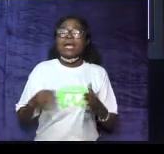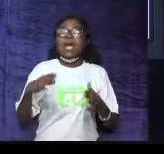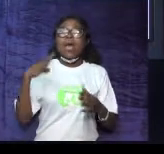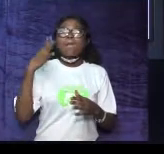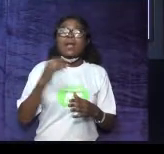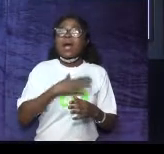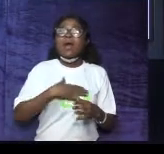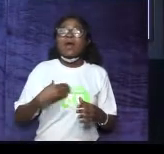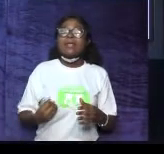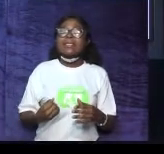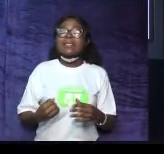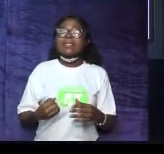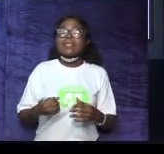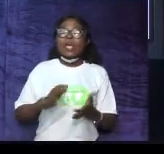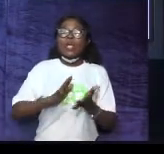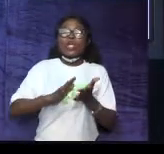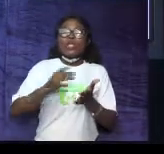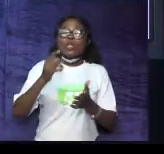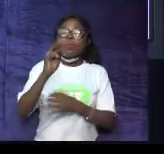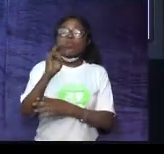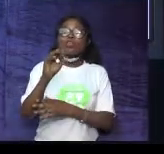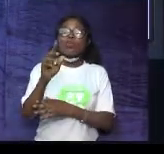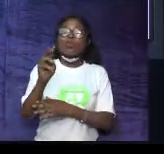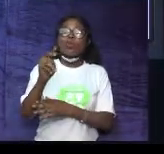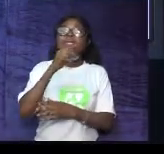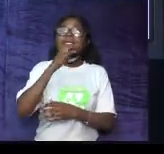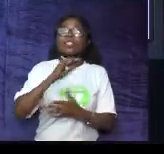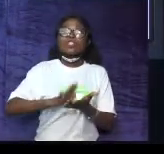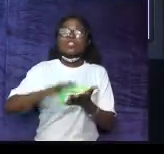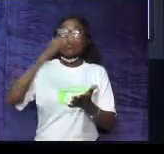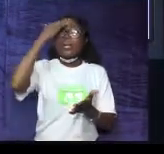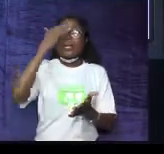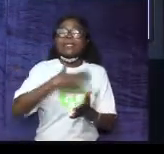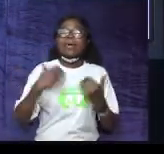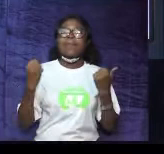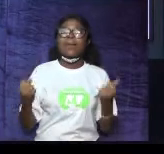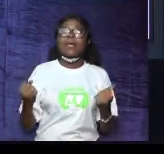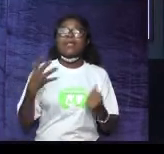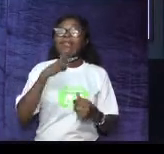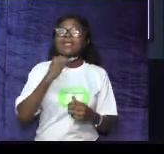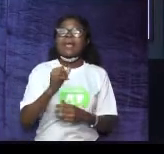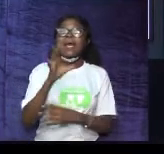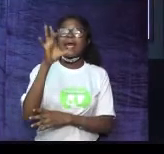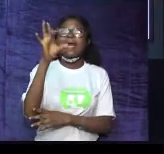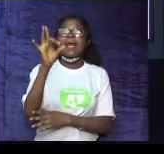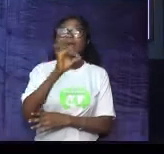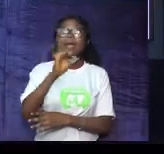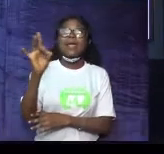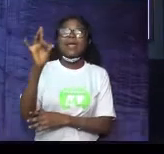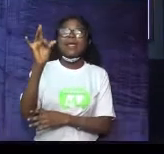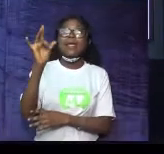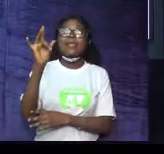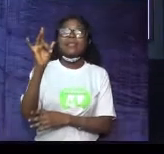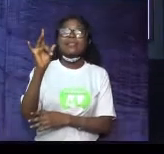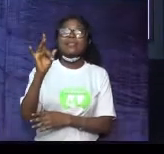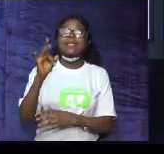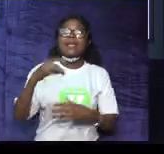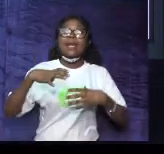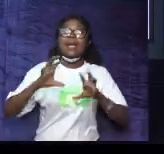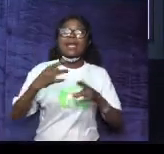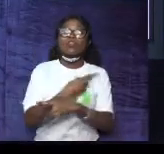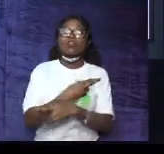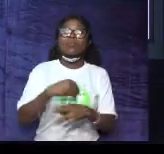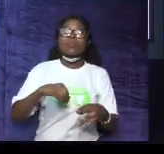the school is knowledge is power. There are 18 classrooms with the head